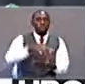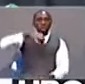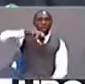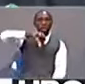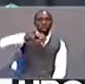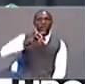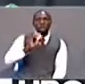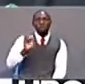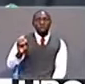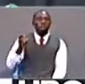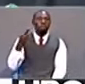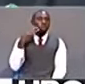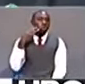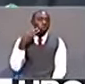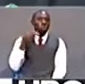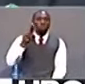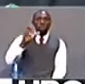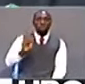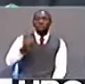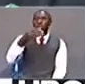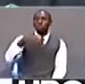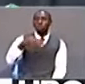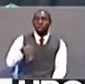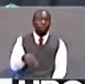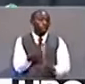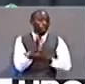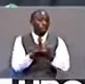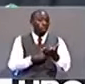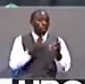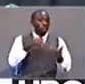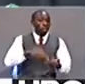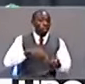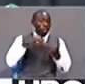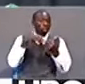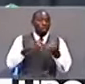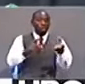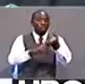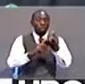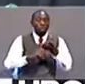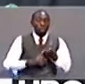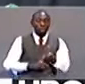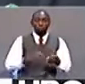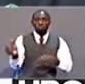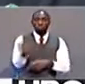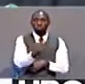$900 million. Some of the specific benefits that will accrue to